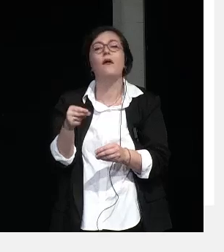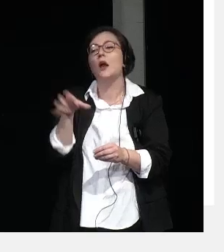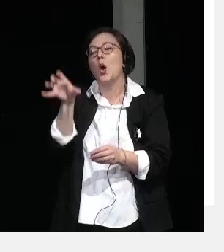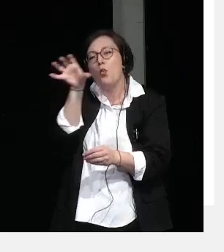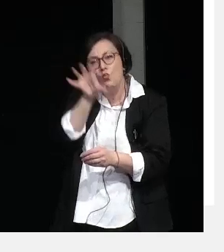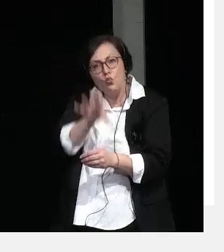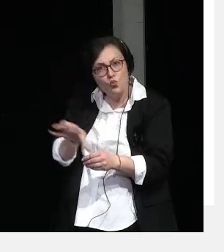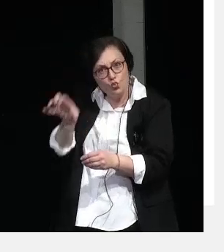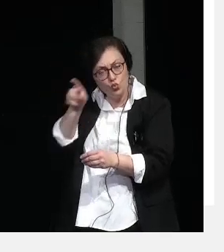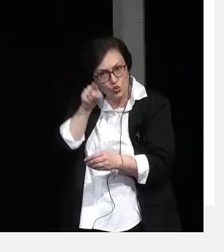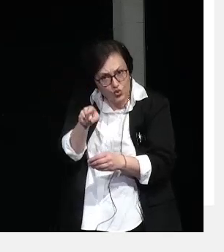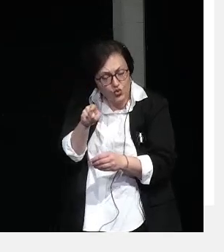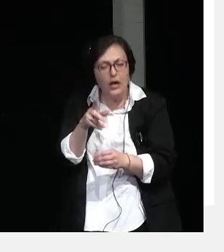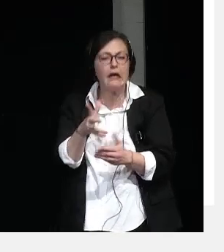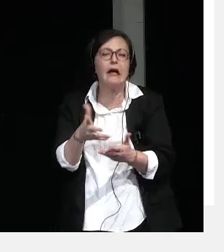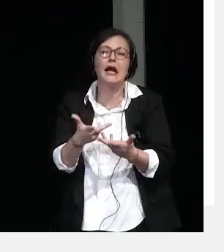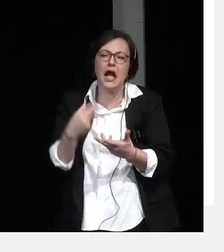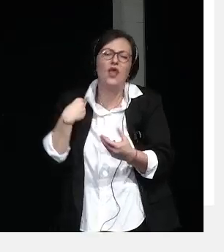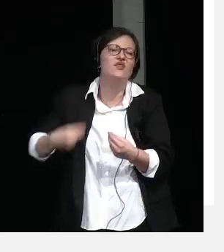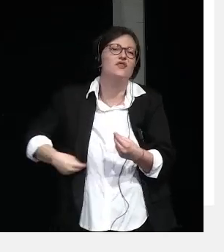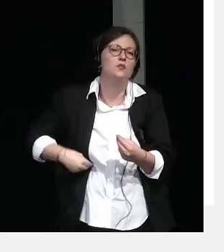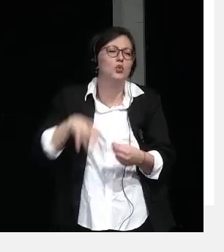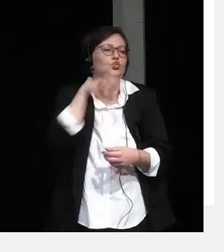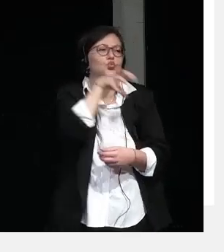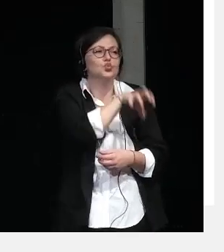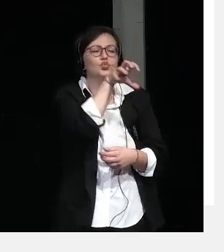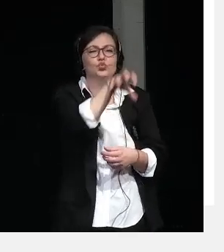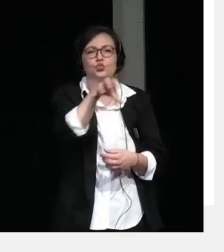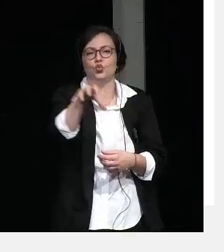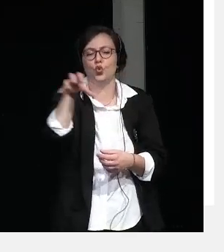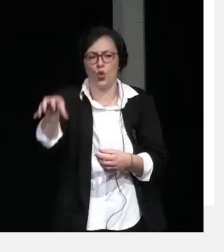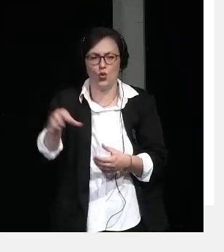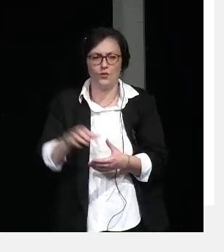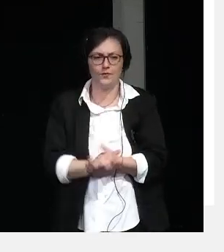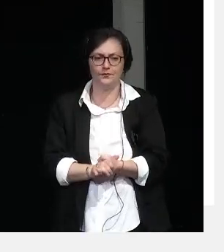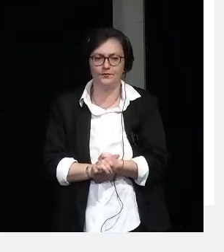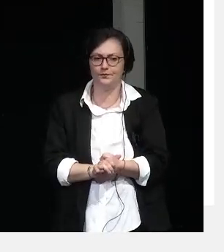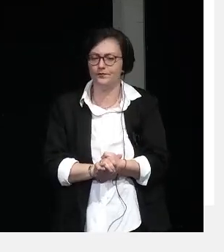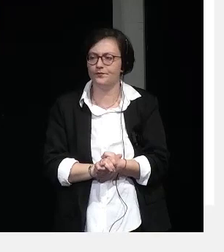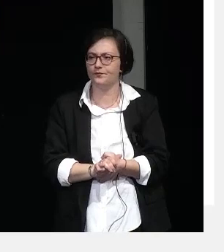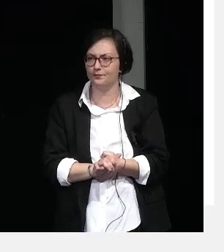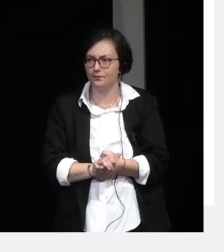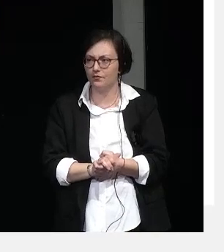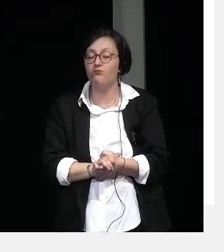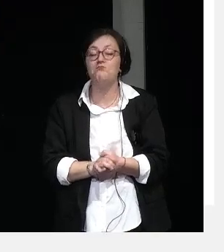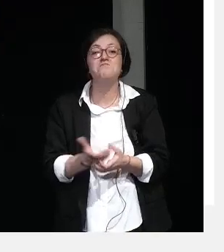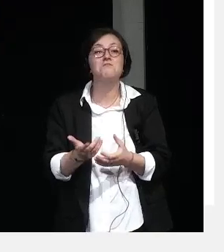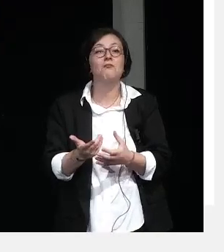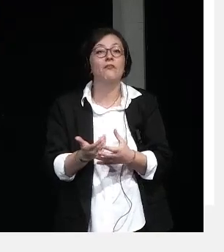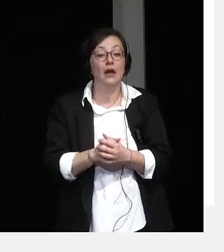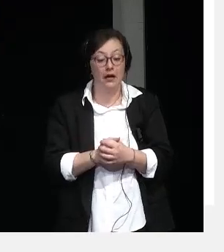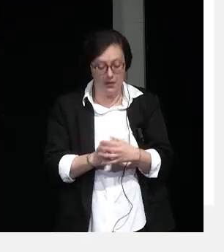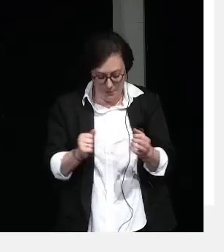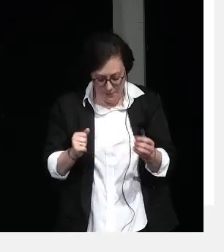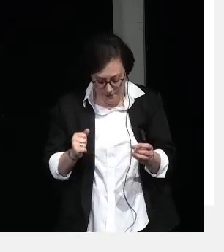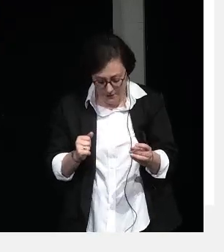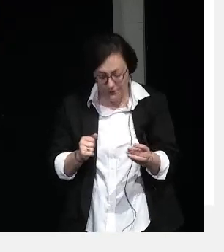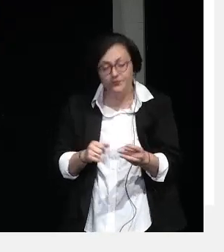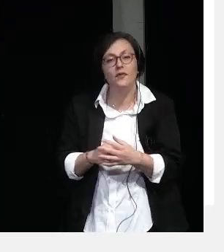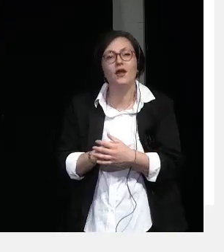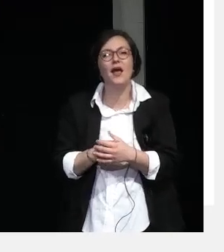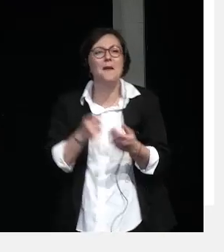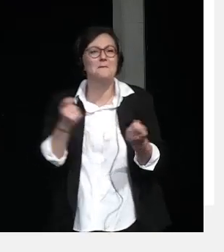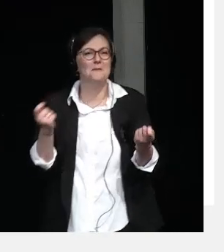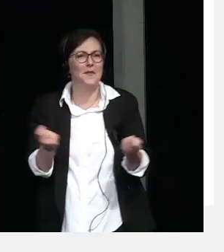institutions, public institutions, how can collaboration between different professionals, healthcare professionals, and museum experts